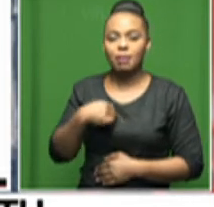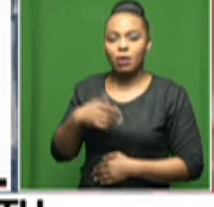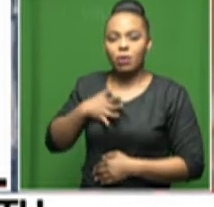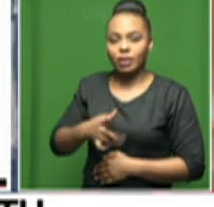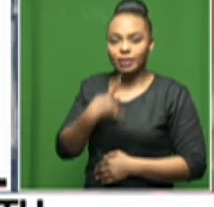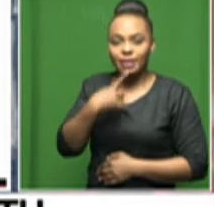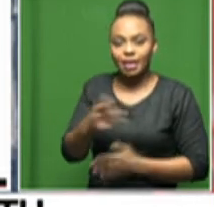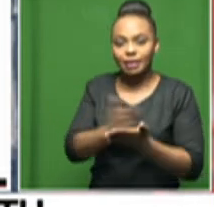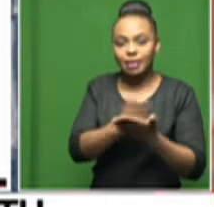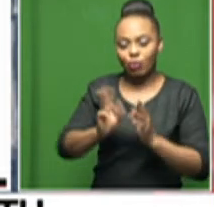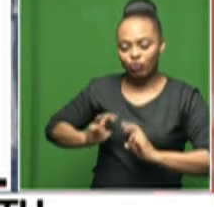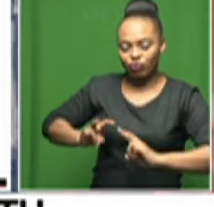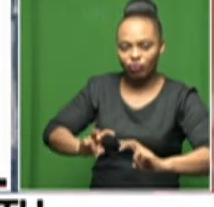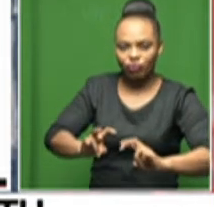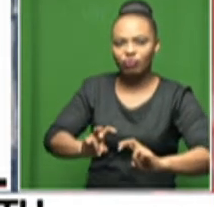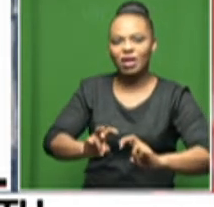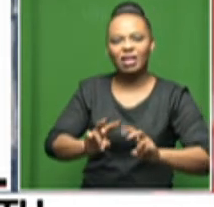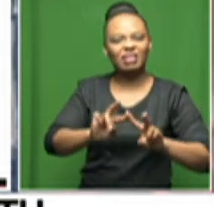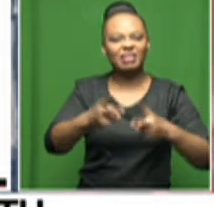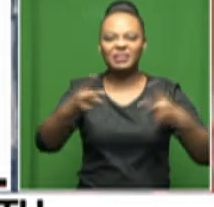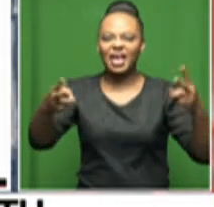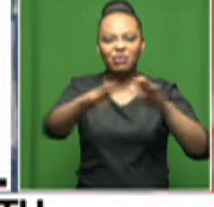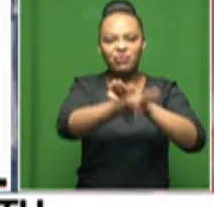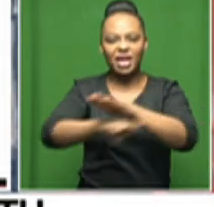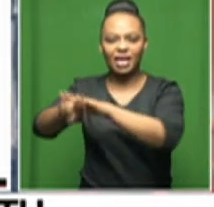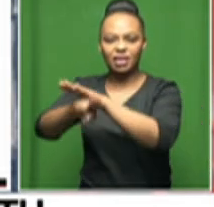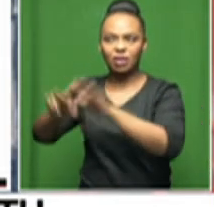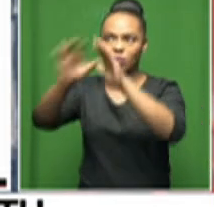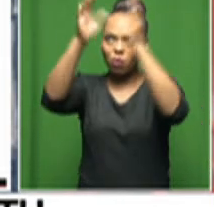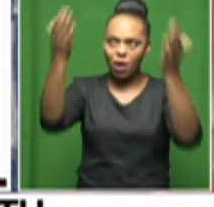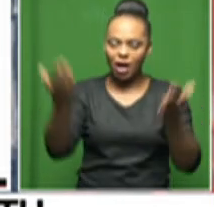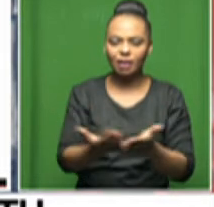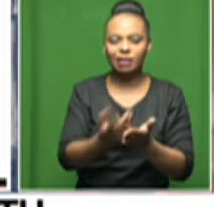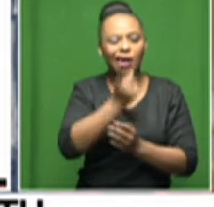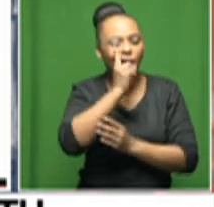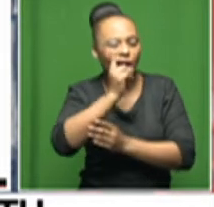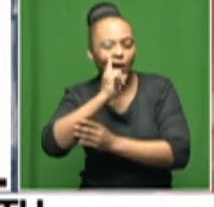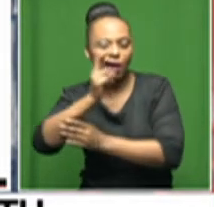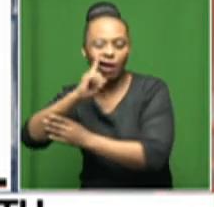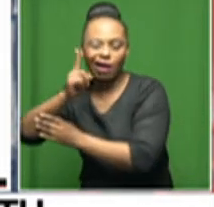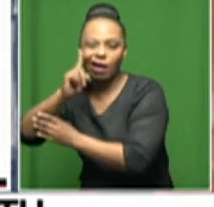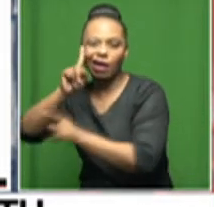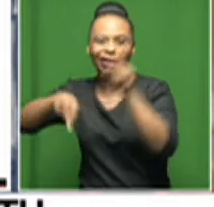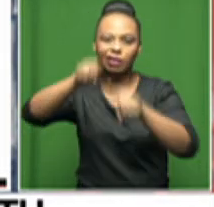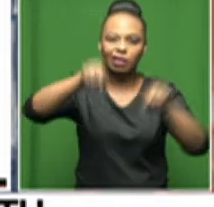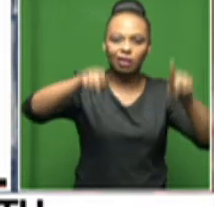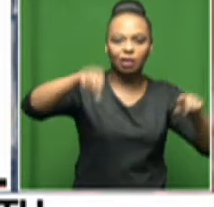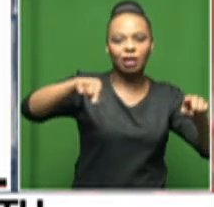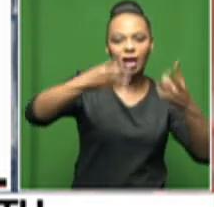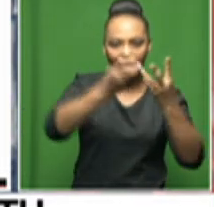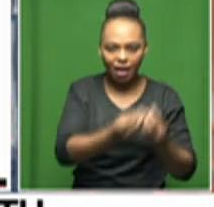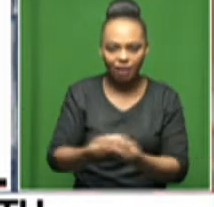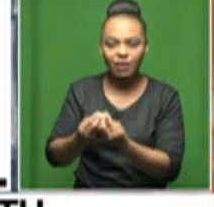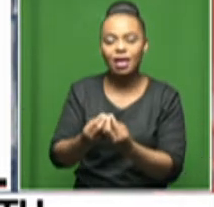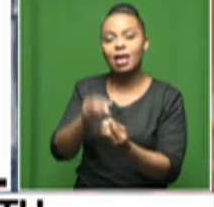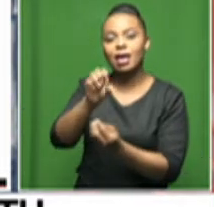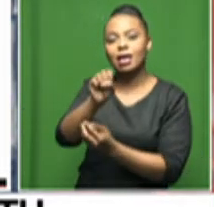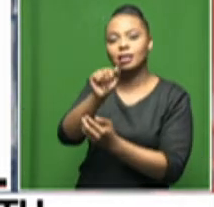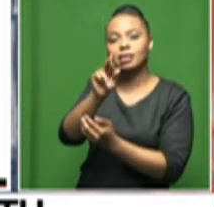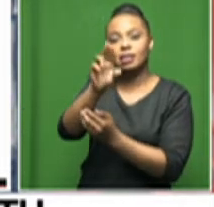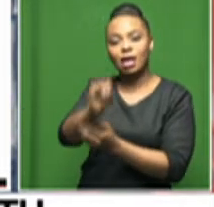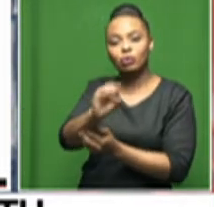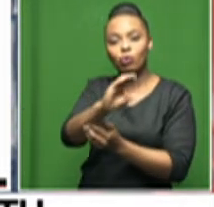I've mentioned, was conducted in multiple regions of the world, and it was at this time when the SARS-CoV at